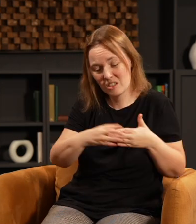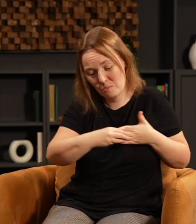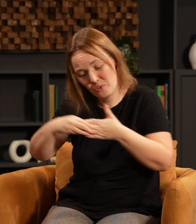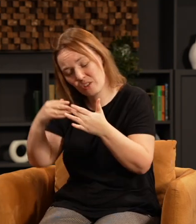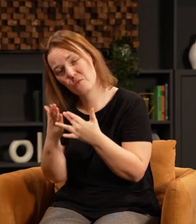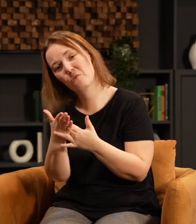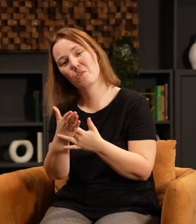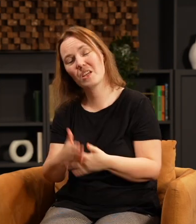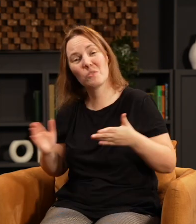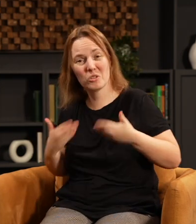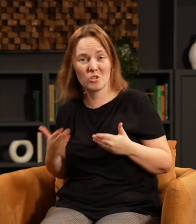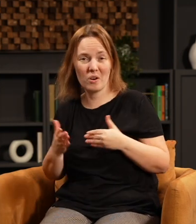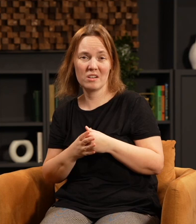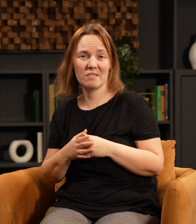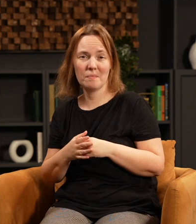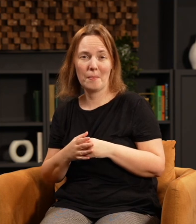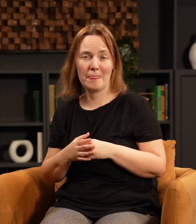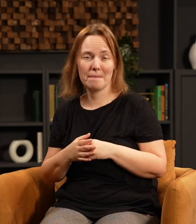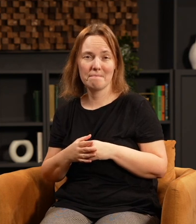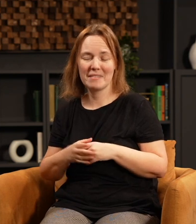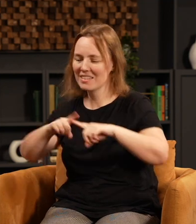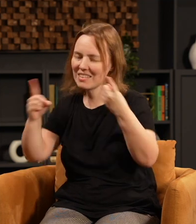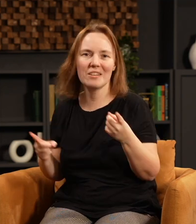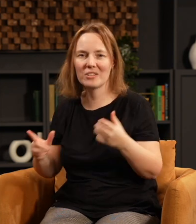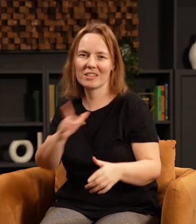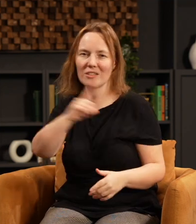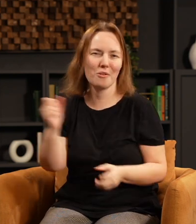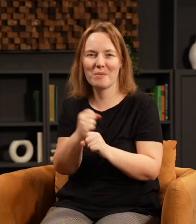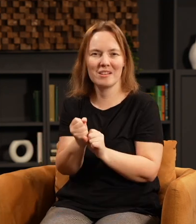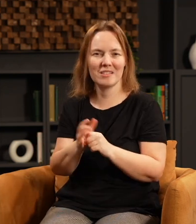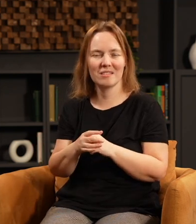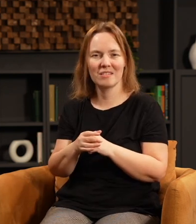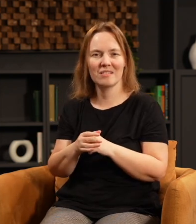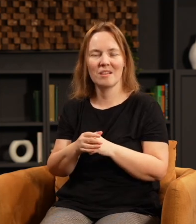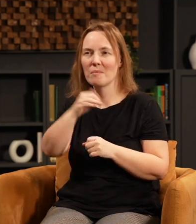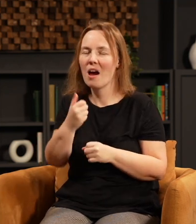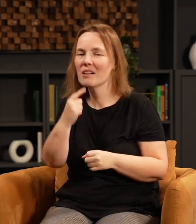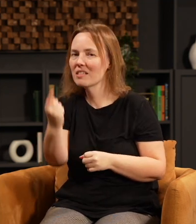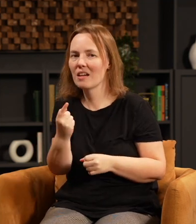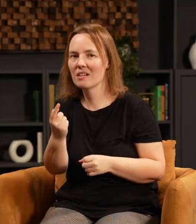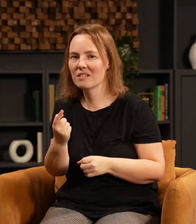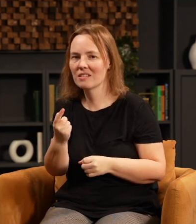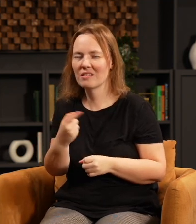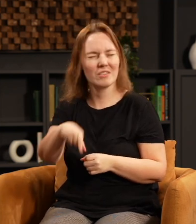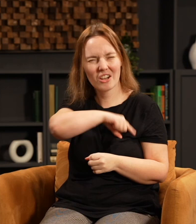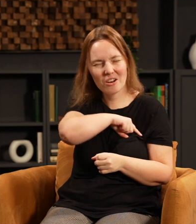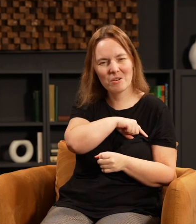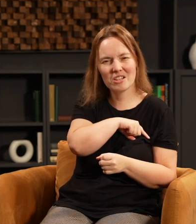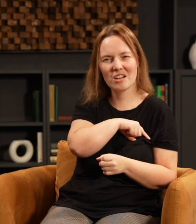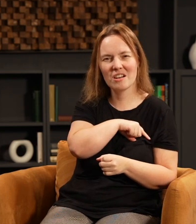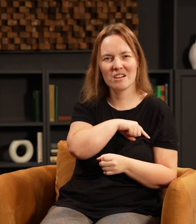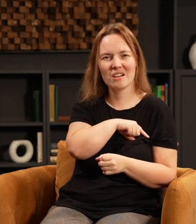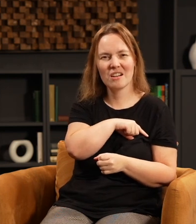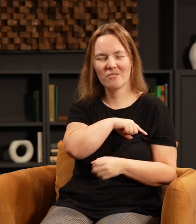joy. That's the difference the Lord makes. I'm not saying feel condemnation if you ever, you know, struggle with any of